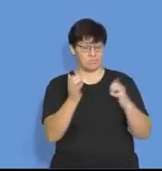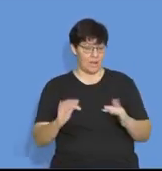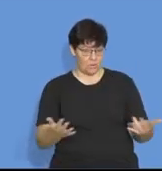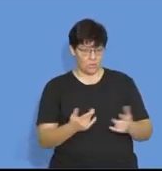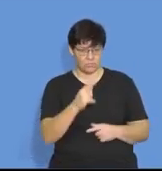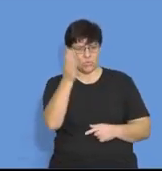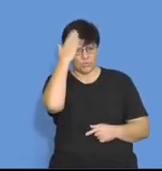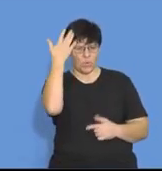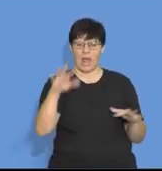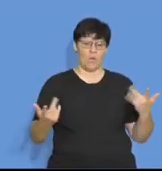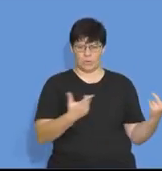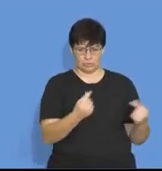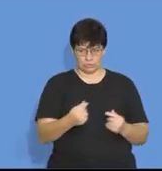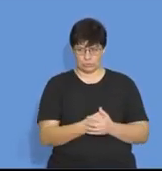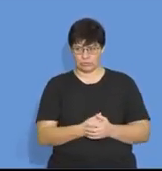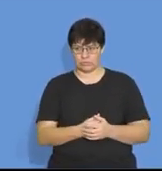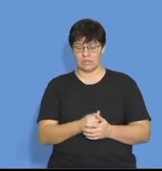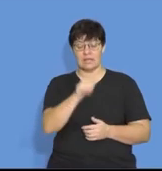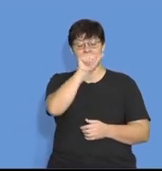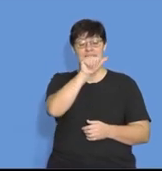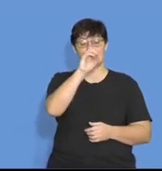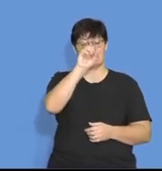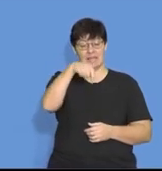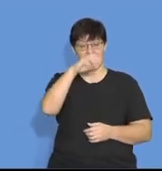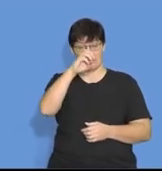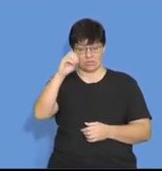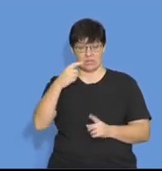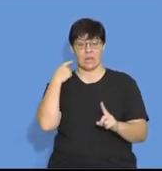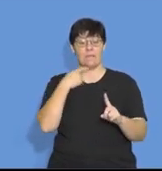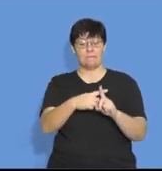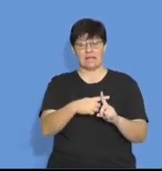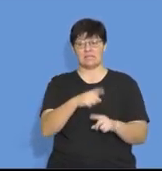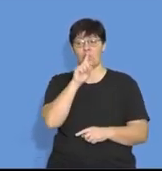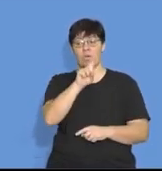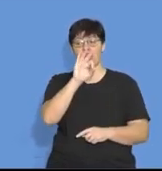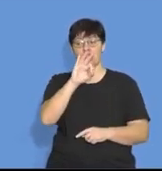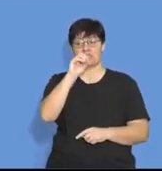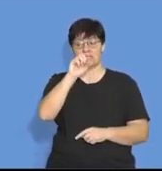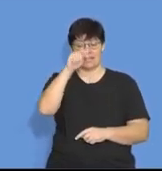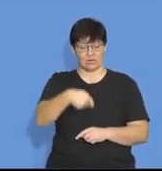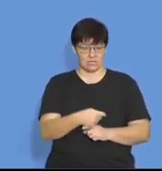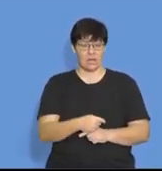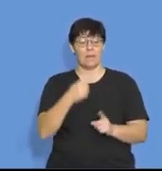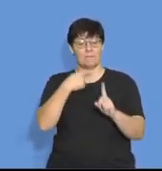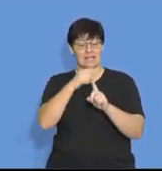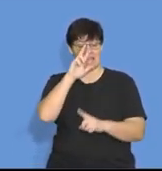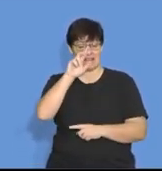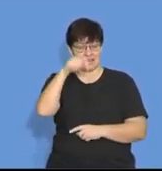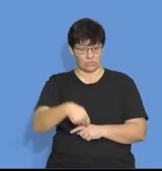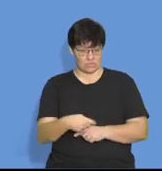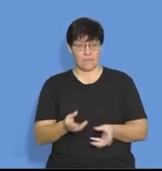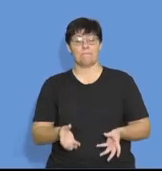talking about. Watch, 60,000 plus the 130,000 plus the 8,000 will give